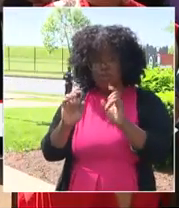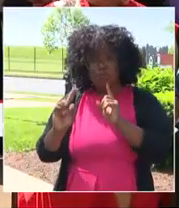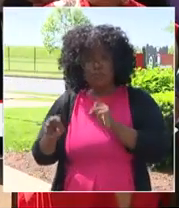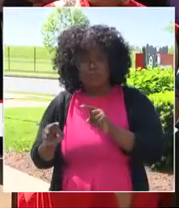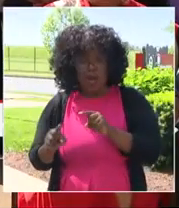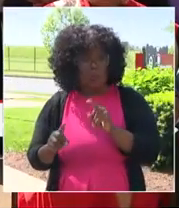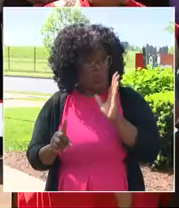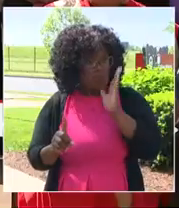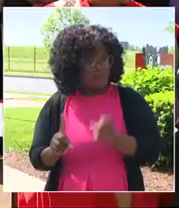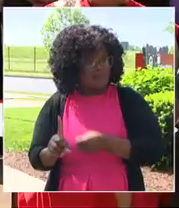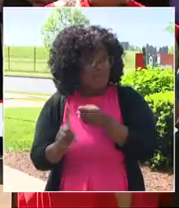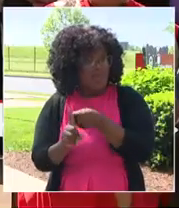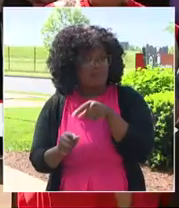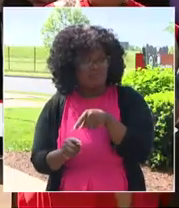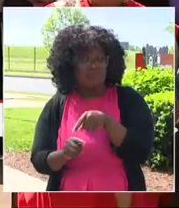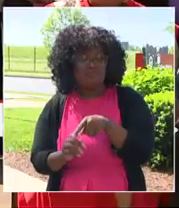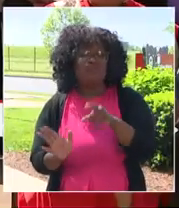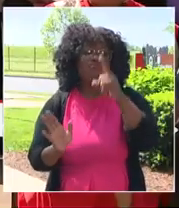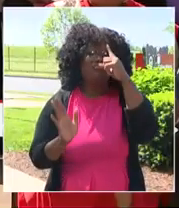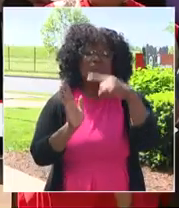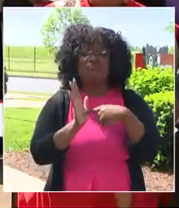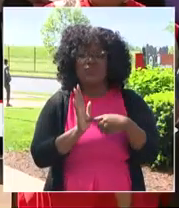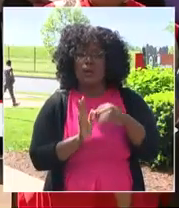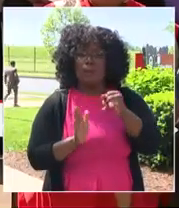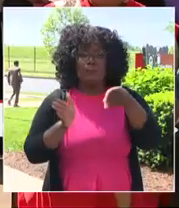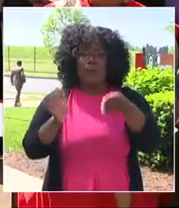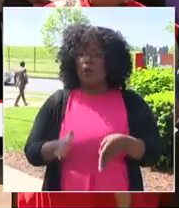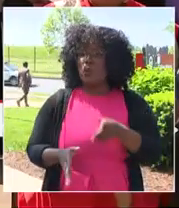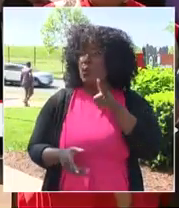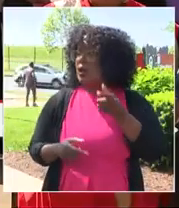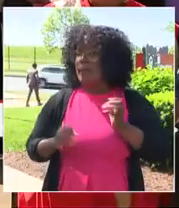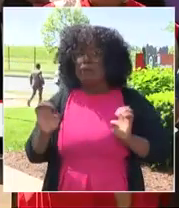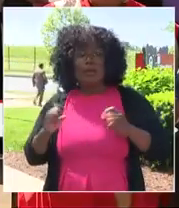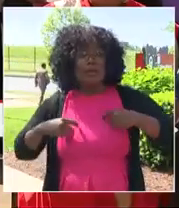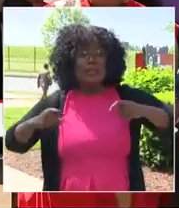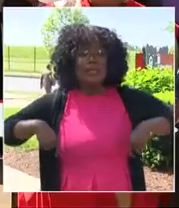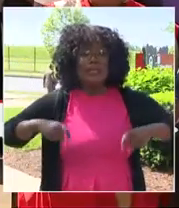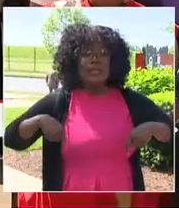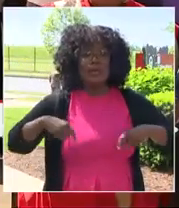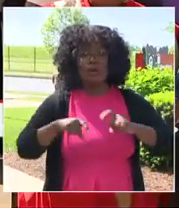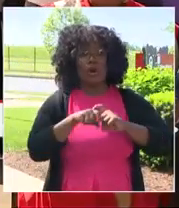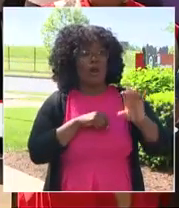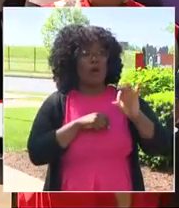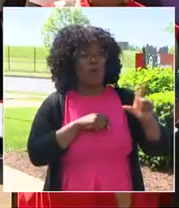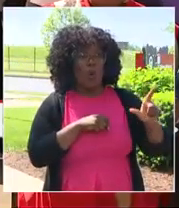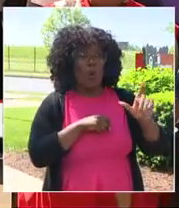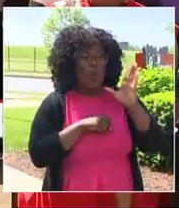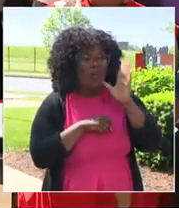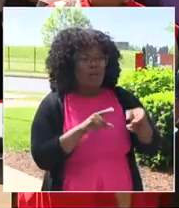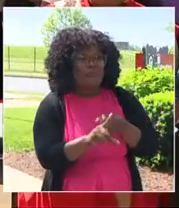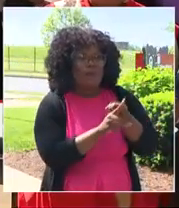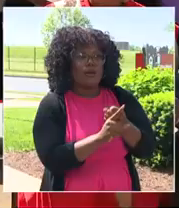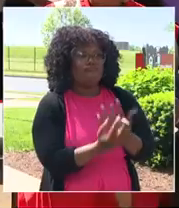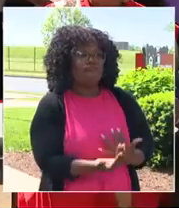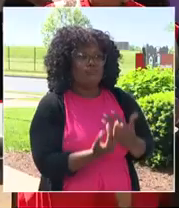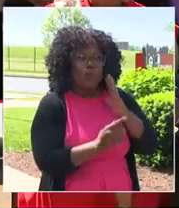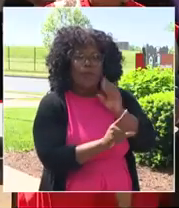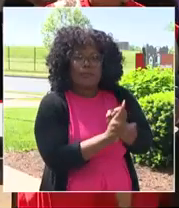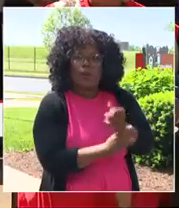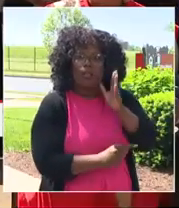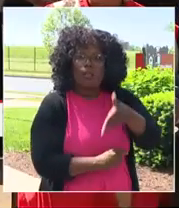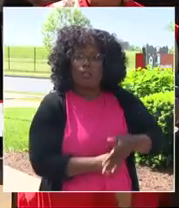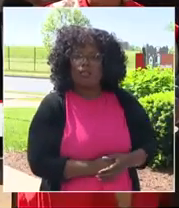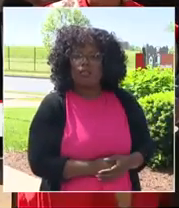people experiencing medical emergencies who call 911. It would impact our